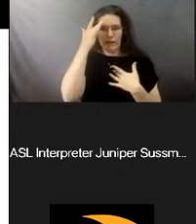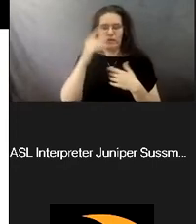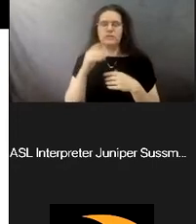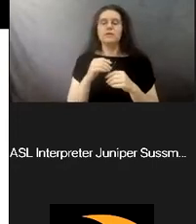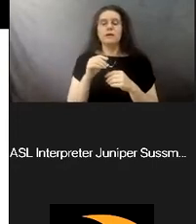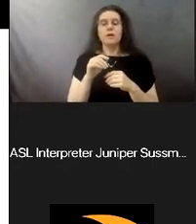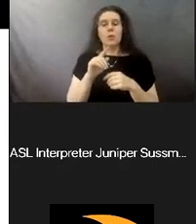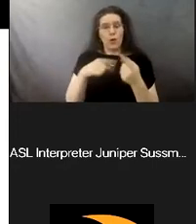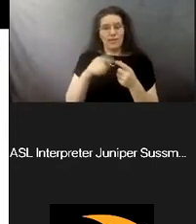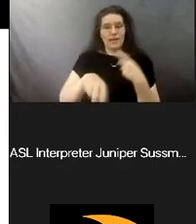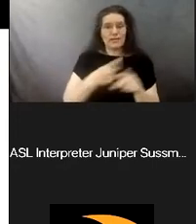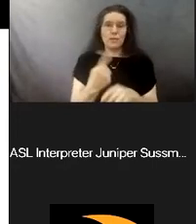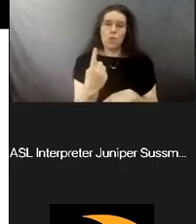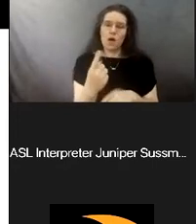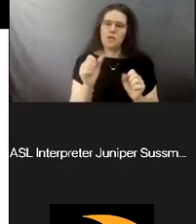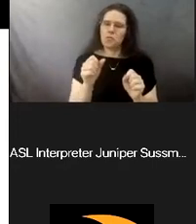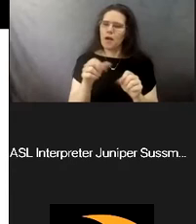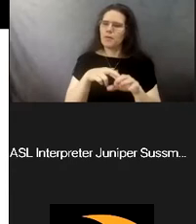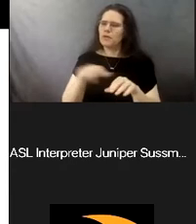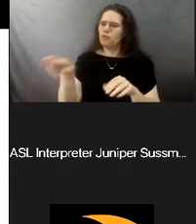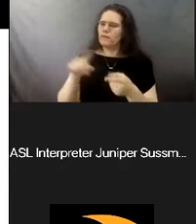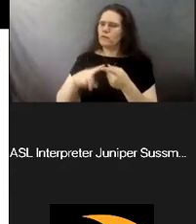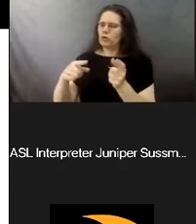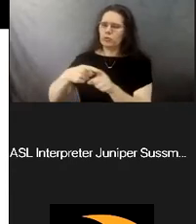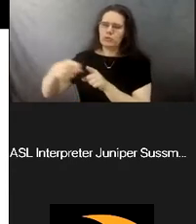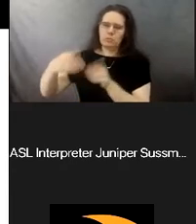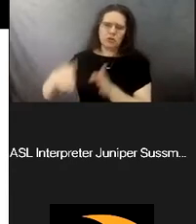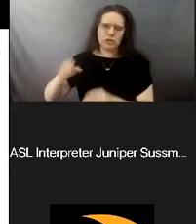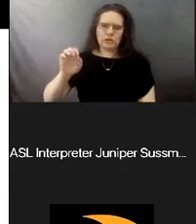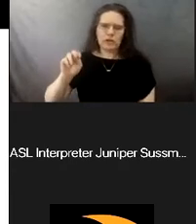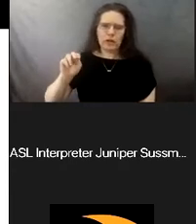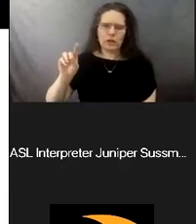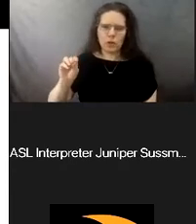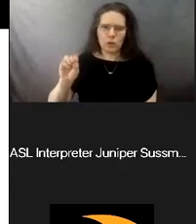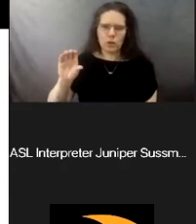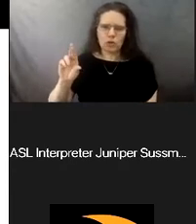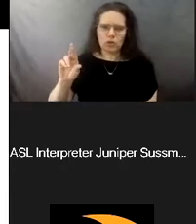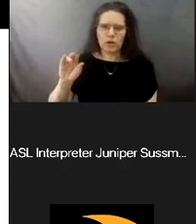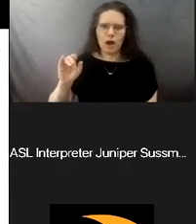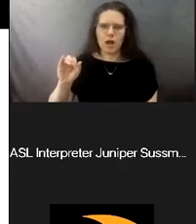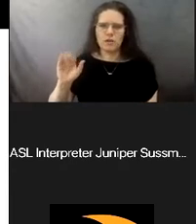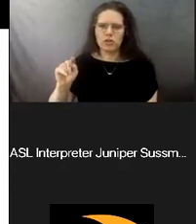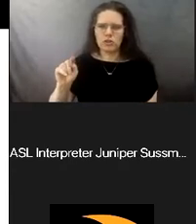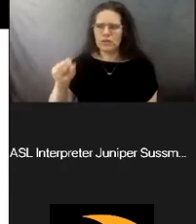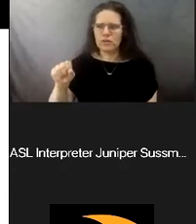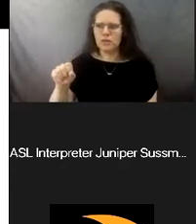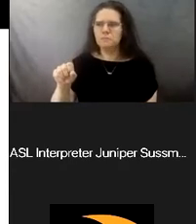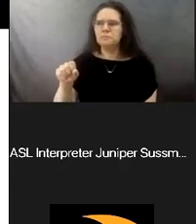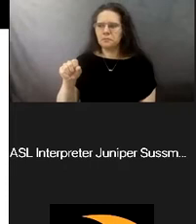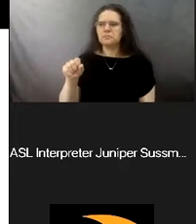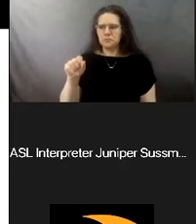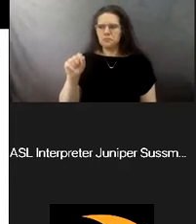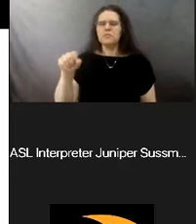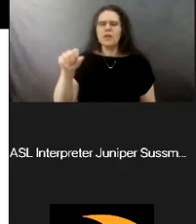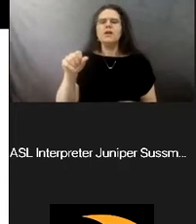to be referred out to a specialist like an endocrinologist. I don't think I know the majority of community